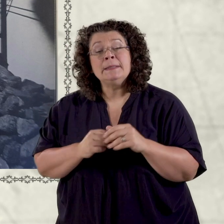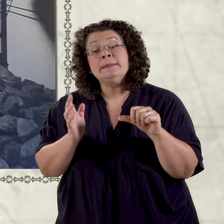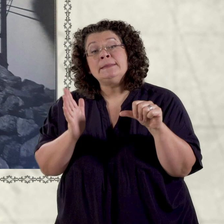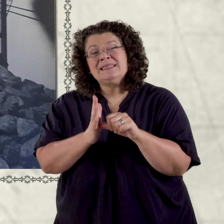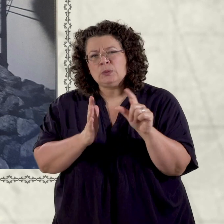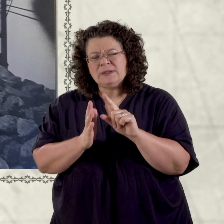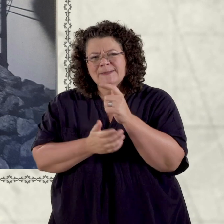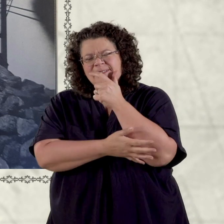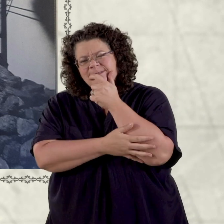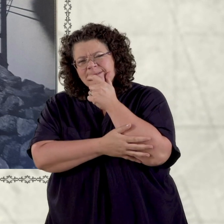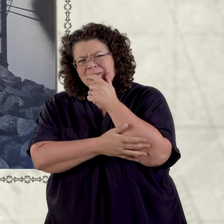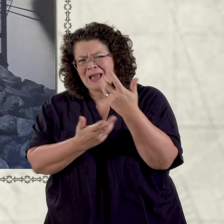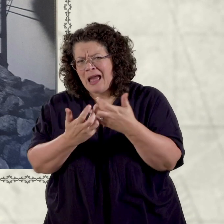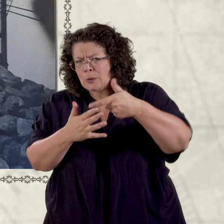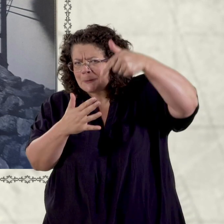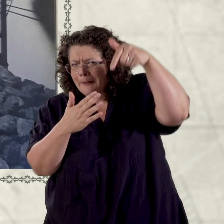how deep we had to mine.